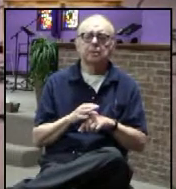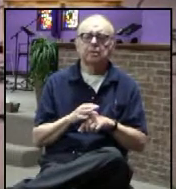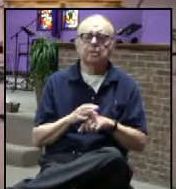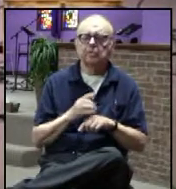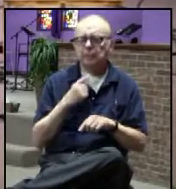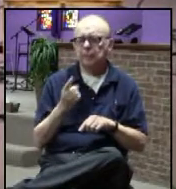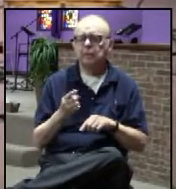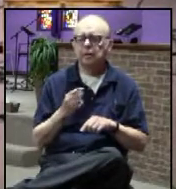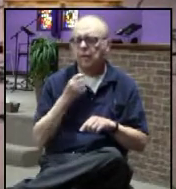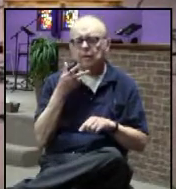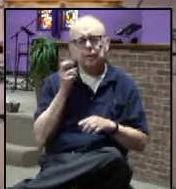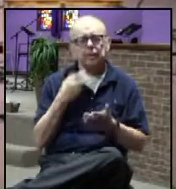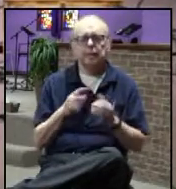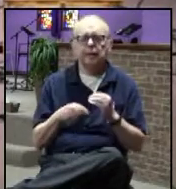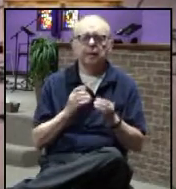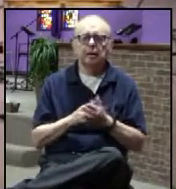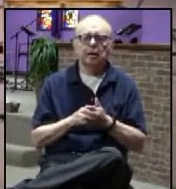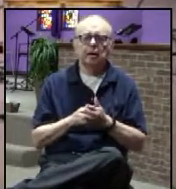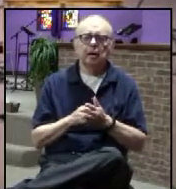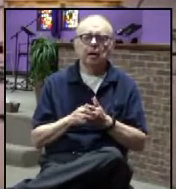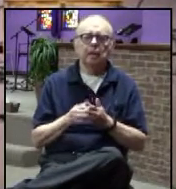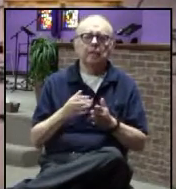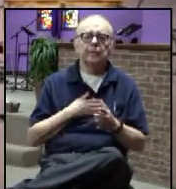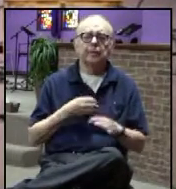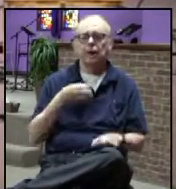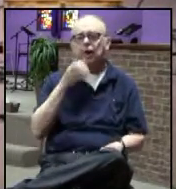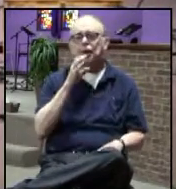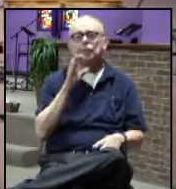I said, who'd you hear from? He says, my drinking buddy.